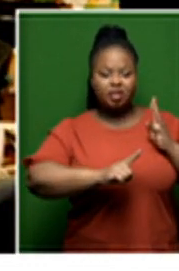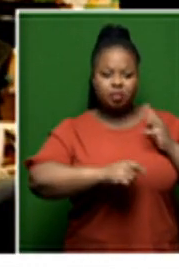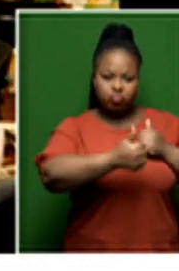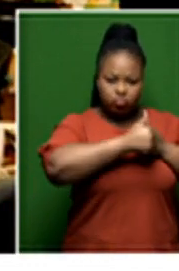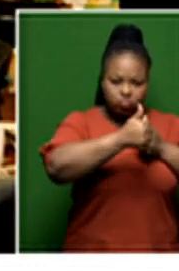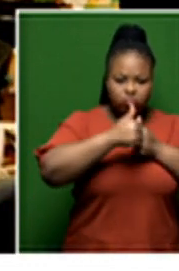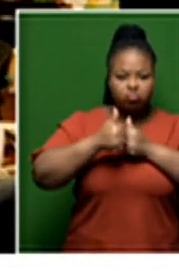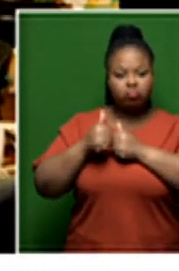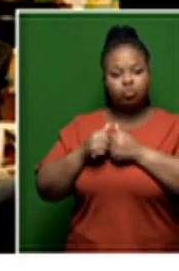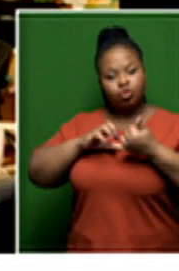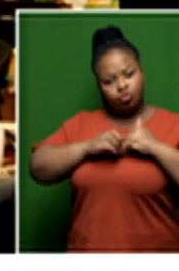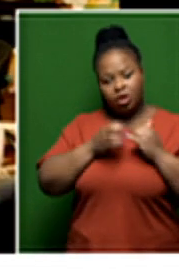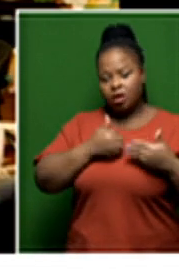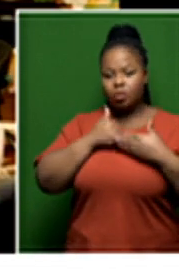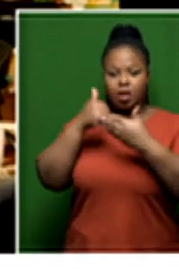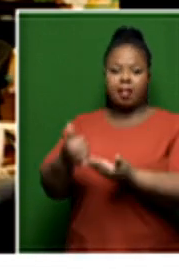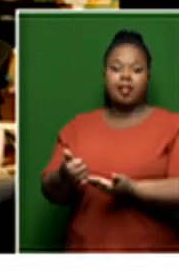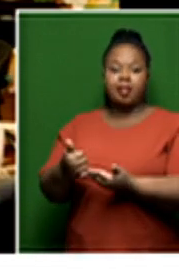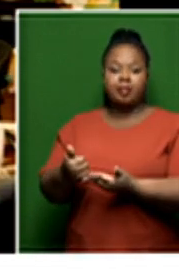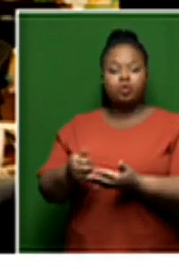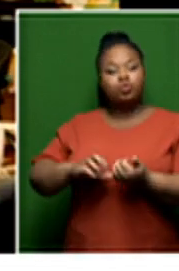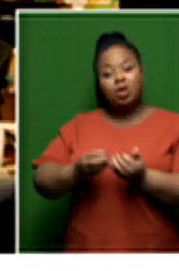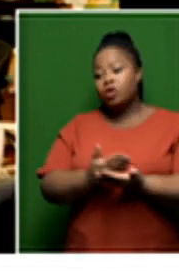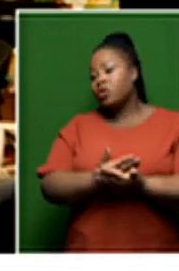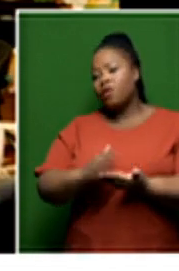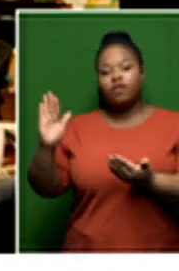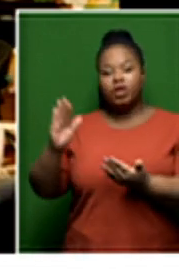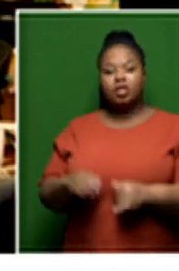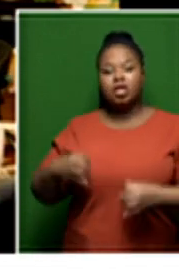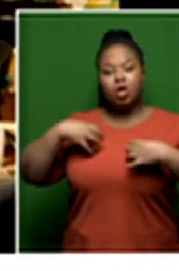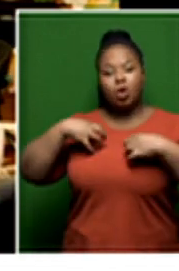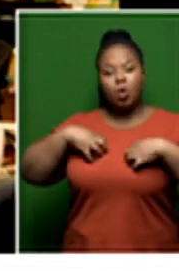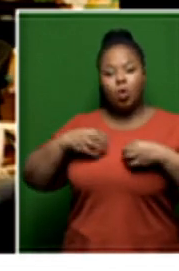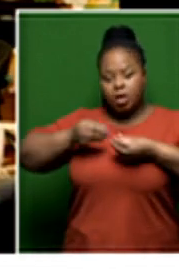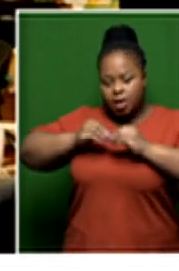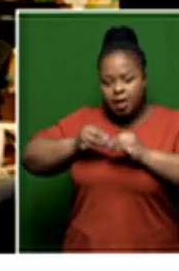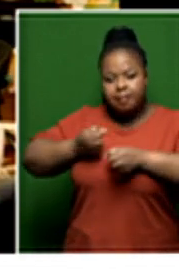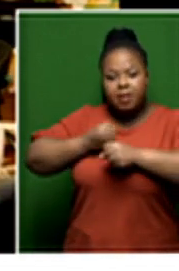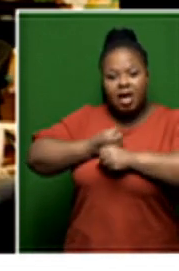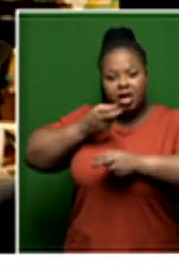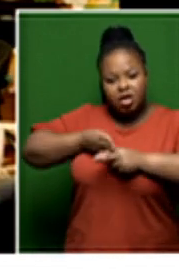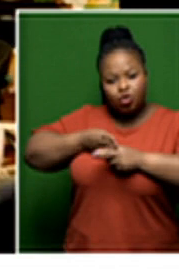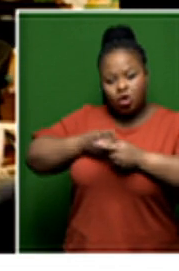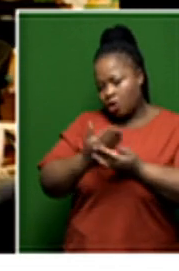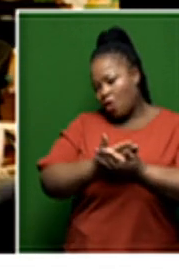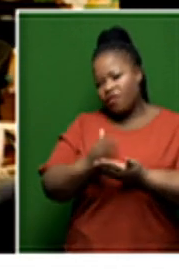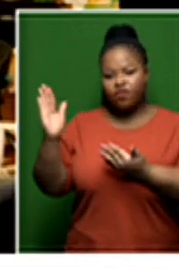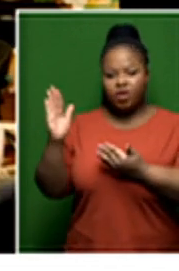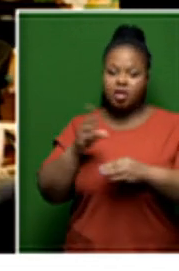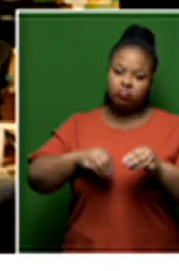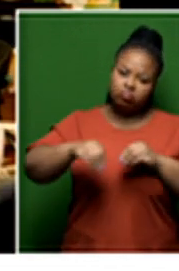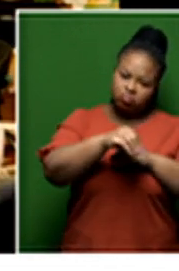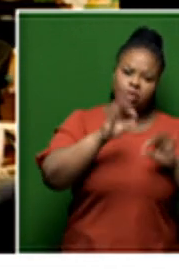to come on board to assist in eradicating pit latrines in our schools and replace them with